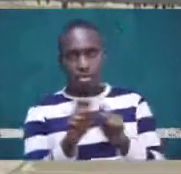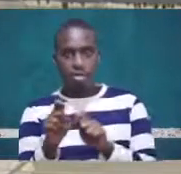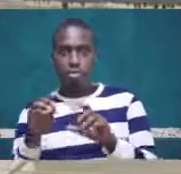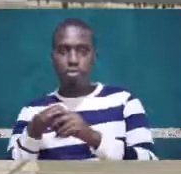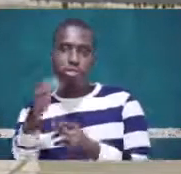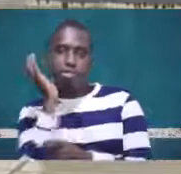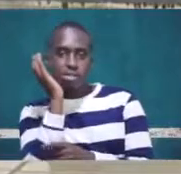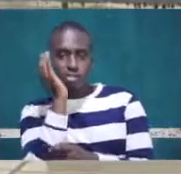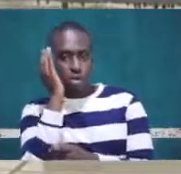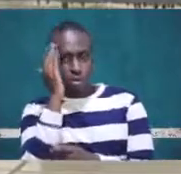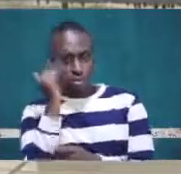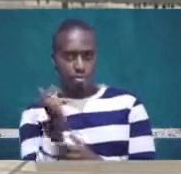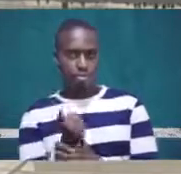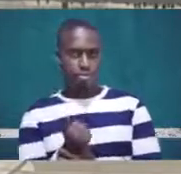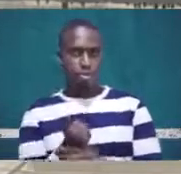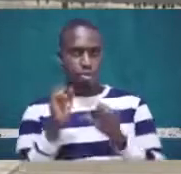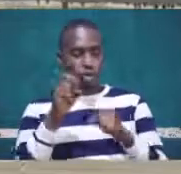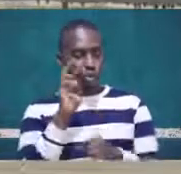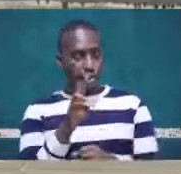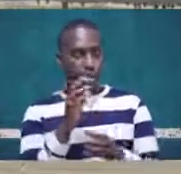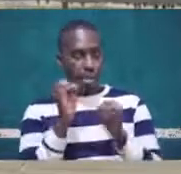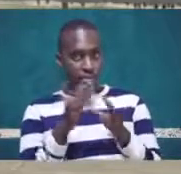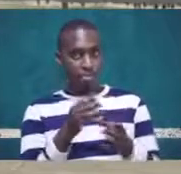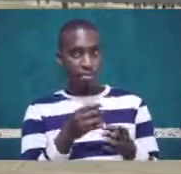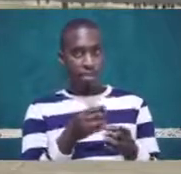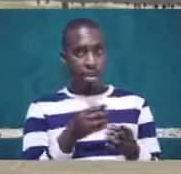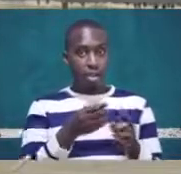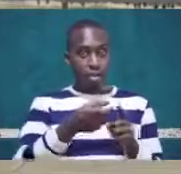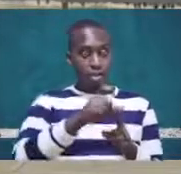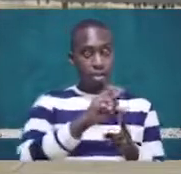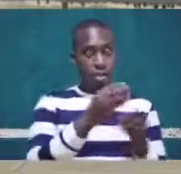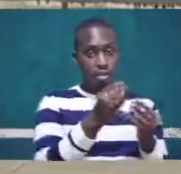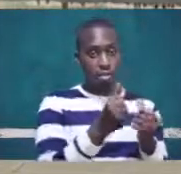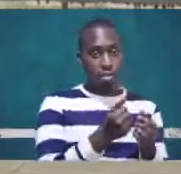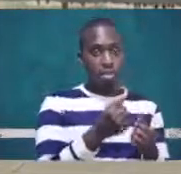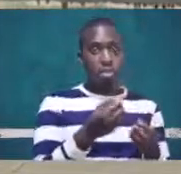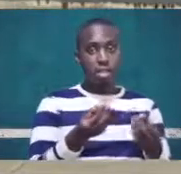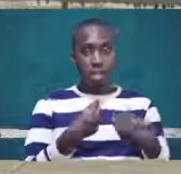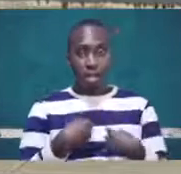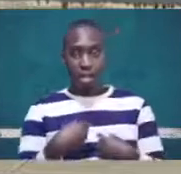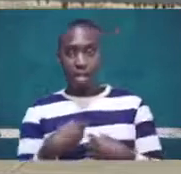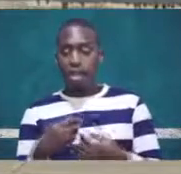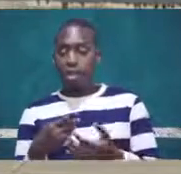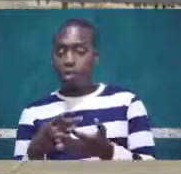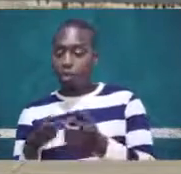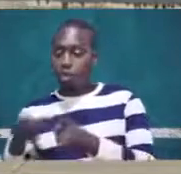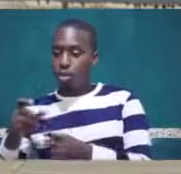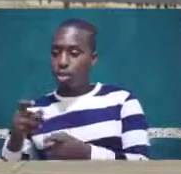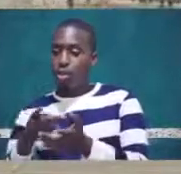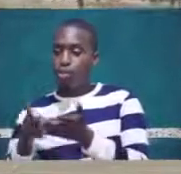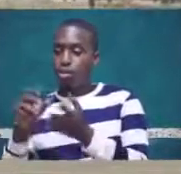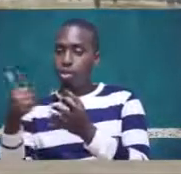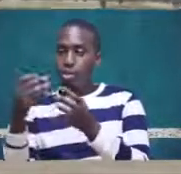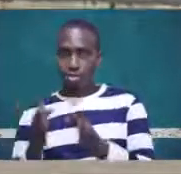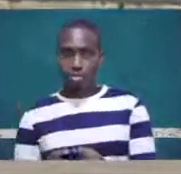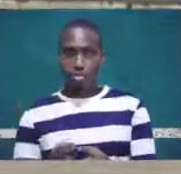for beans will increase. So you can check now, an increase in price of one commodity creates or increases the demand for the other. So that